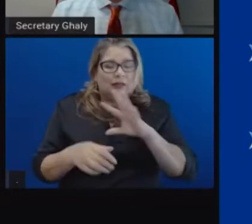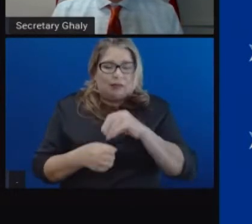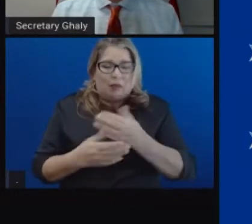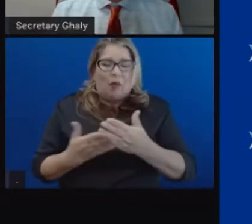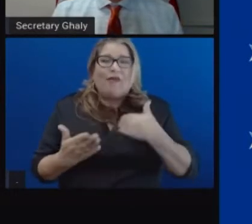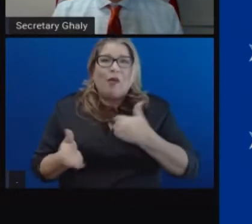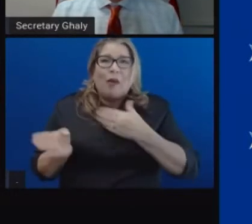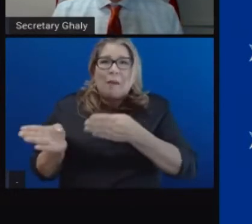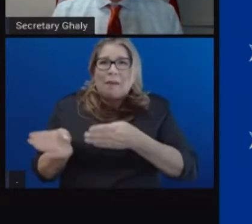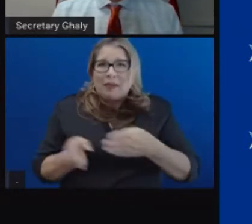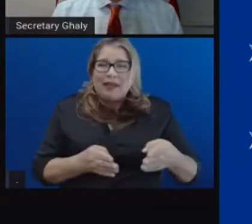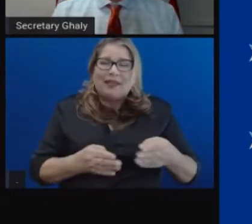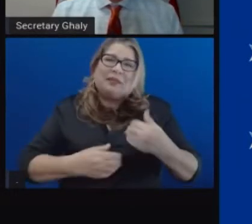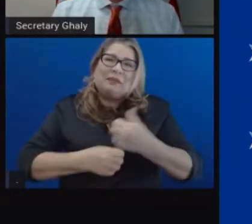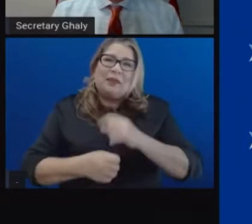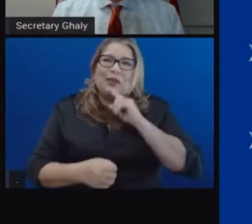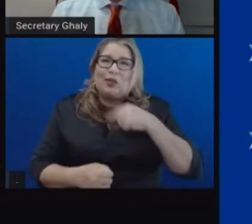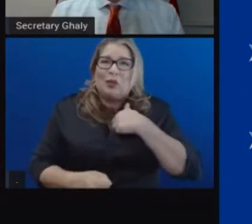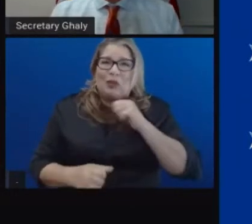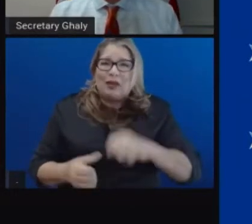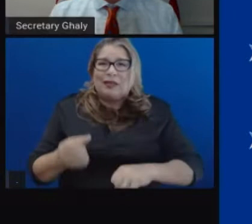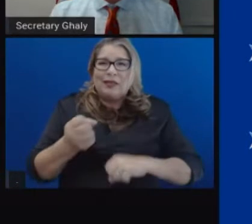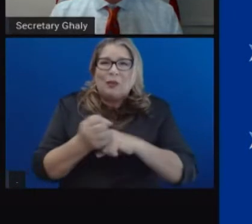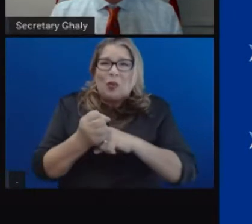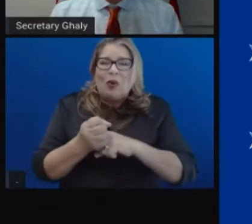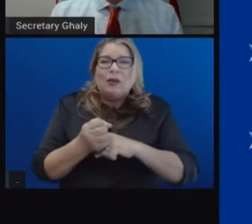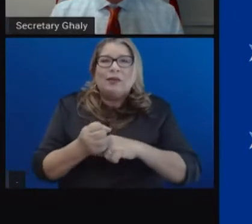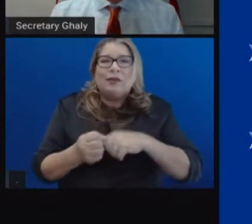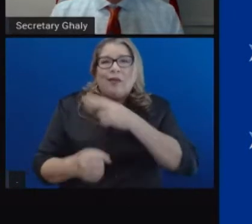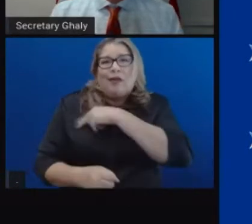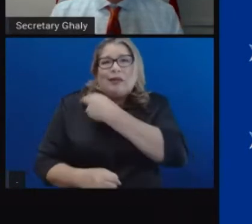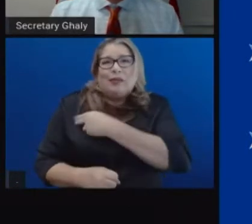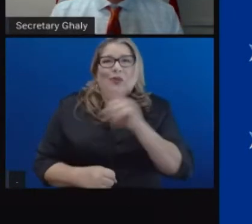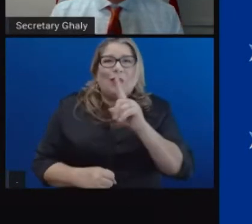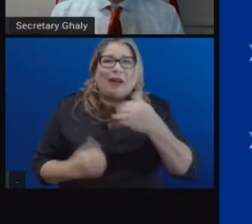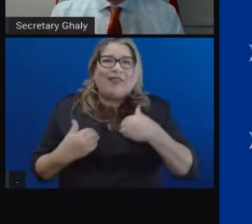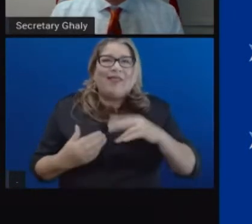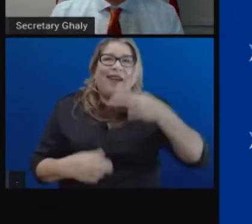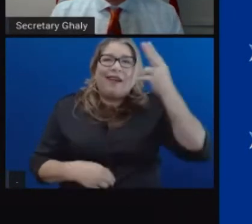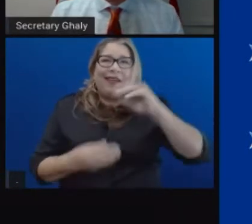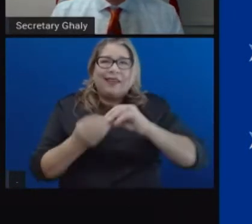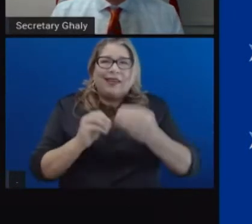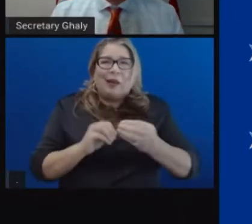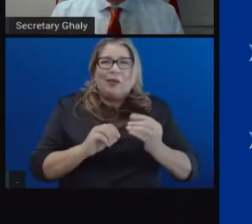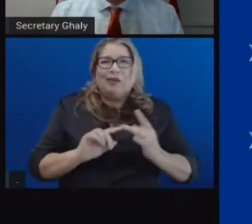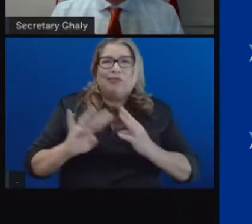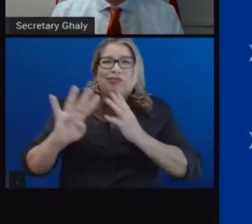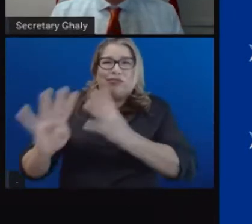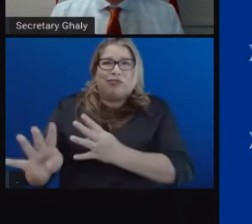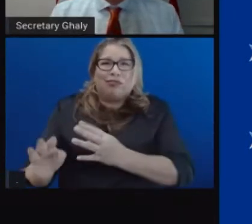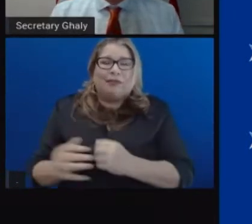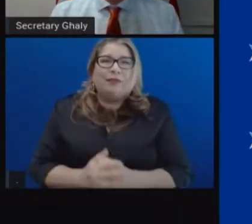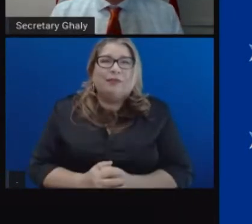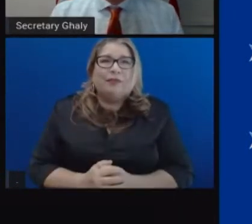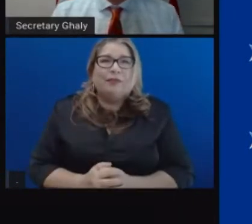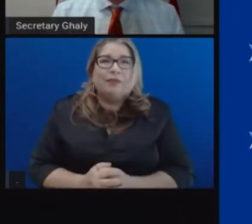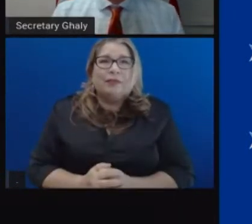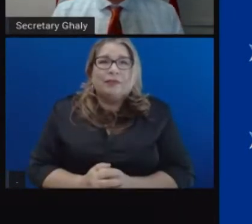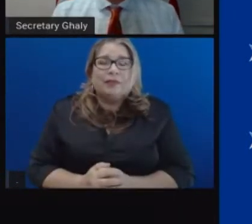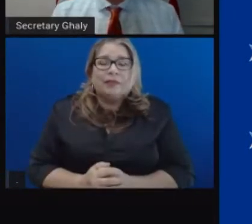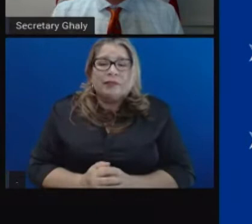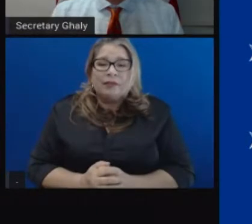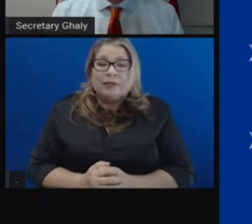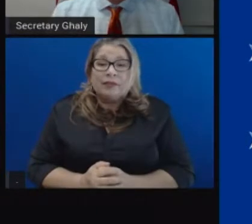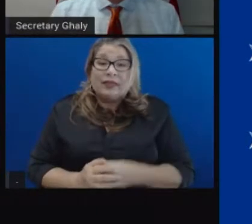to support surge. The last bullet here is something that I'm proud of our team working on. We know that